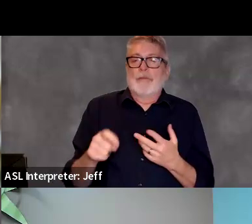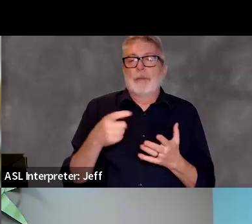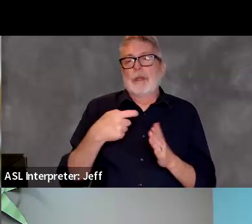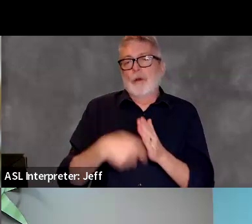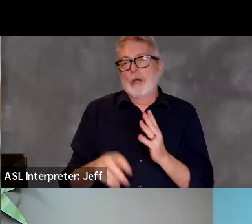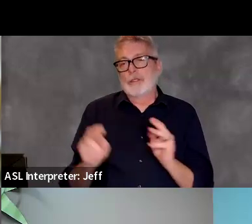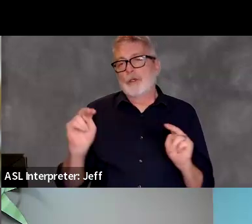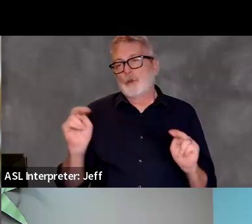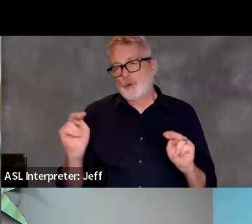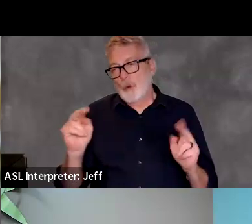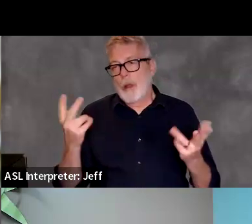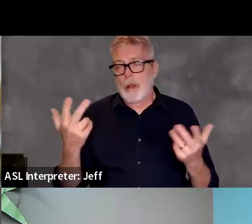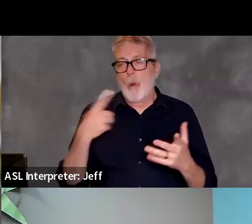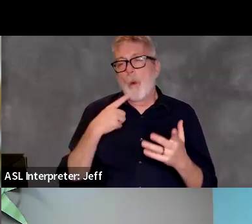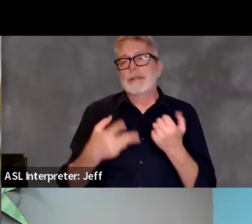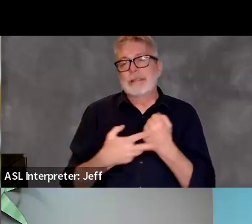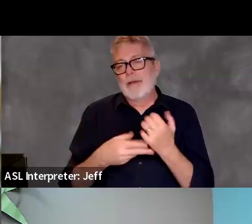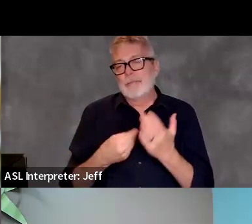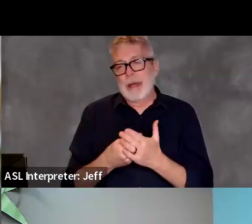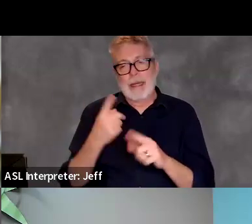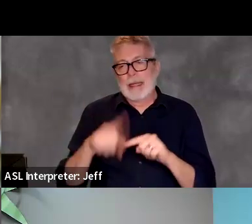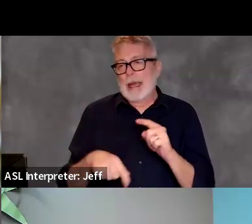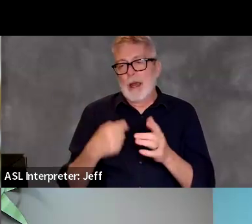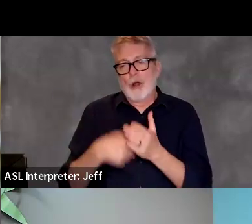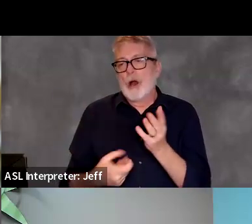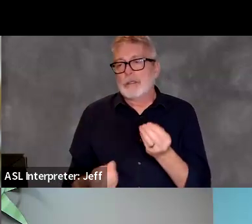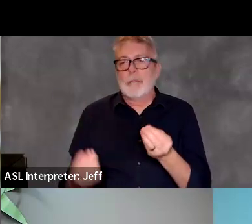neutral or save the state money. It could not be something that